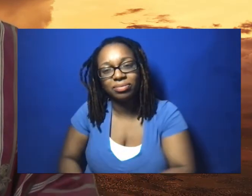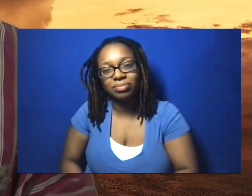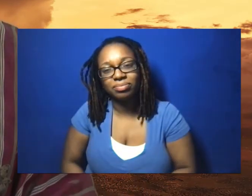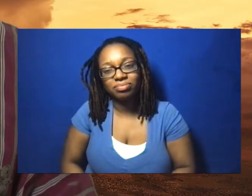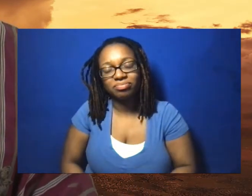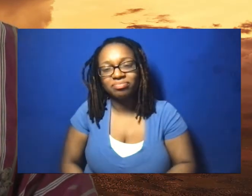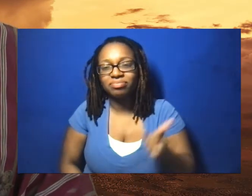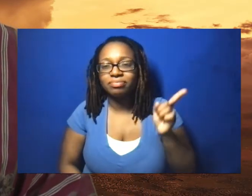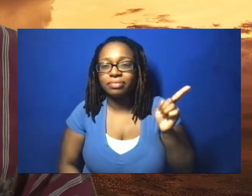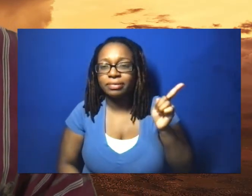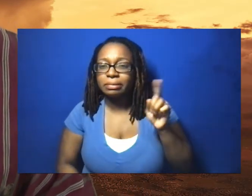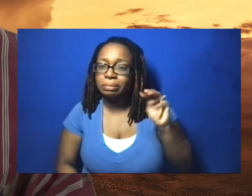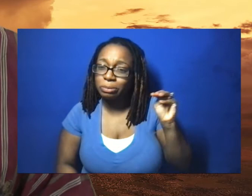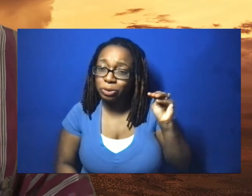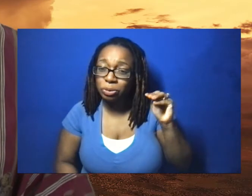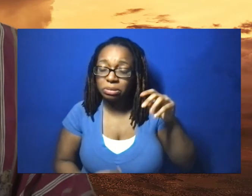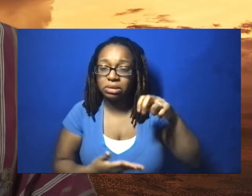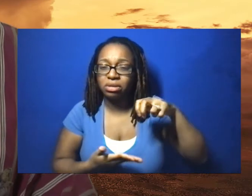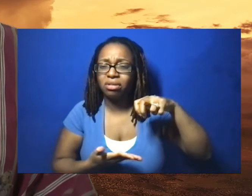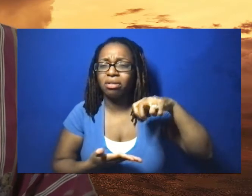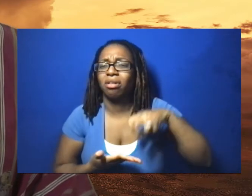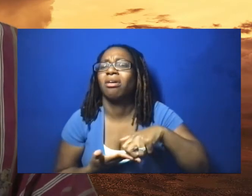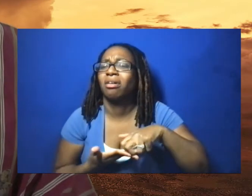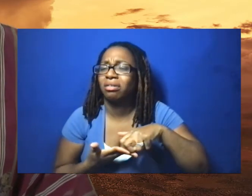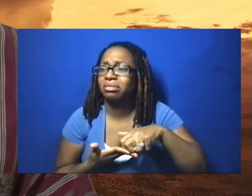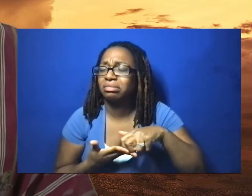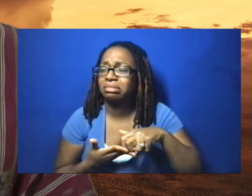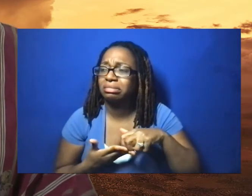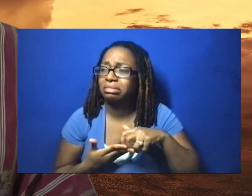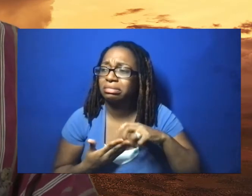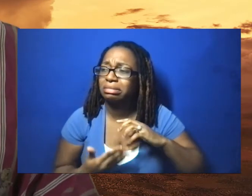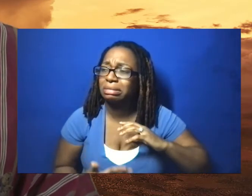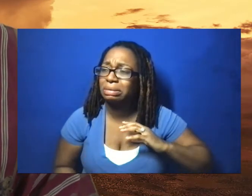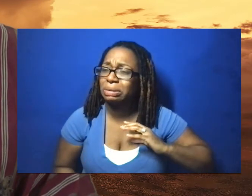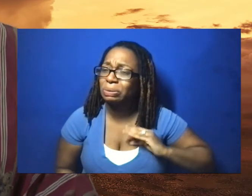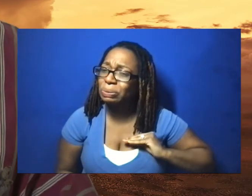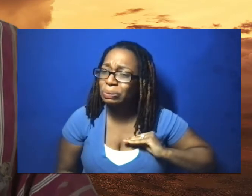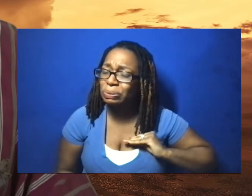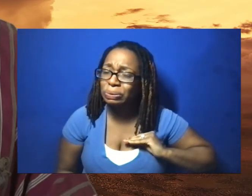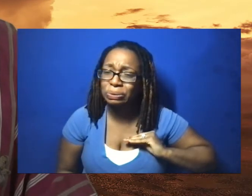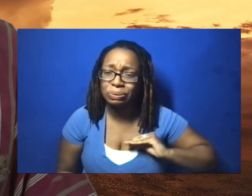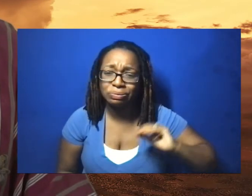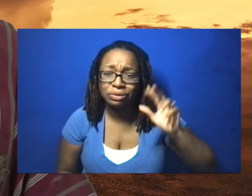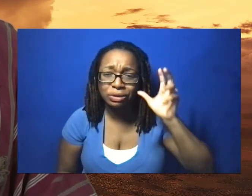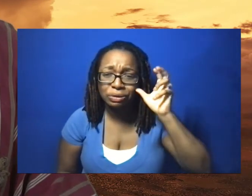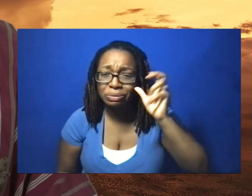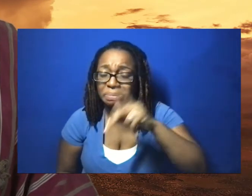knees, he heard the voice of the princess say,